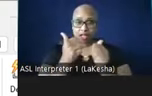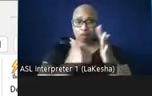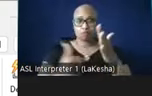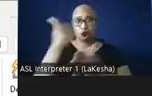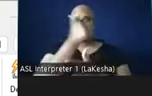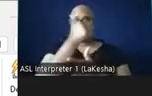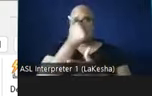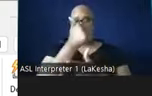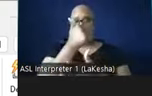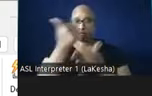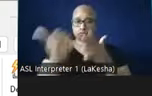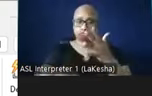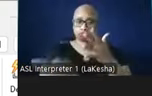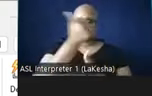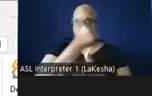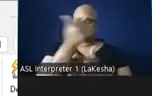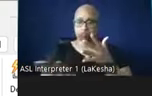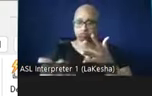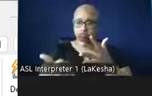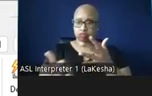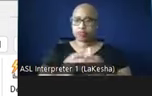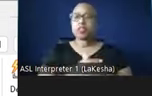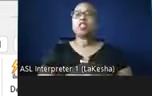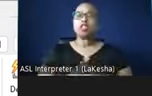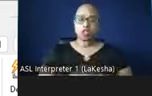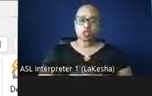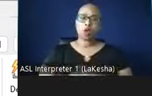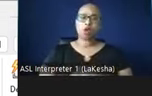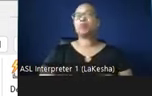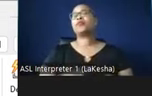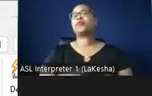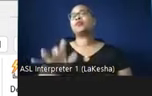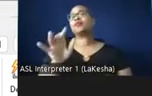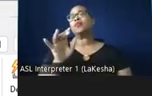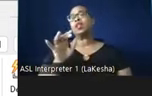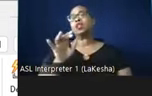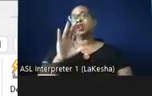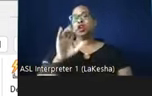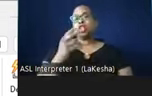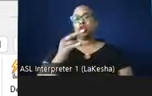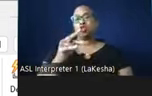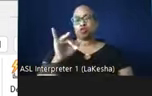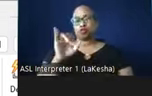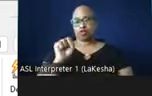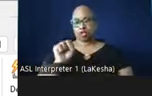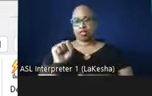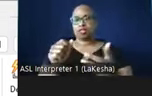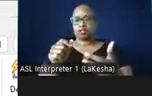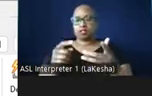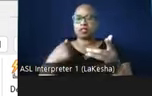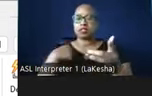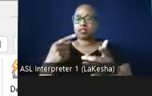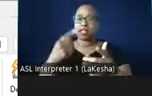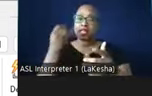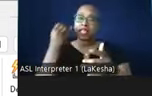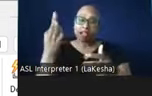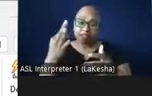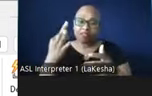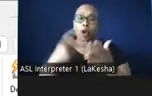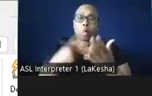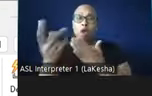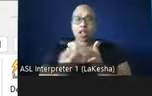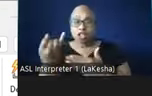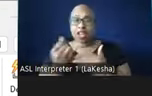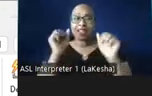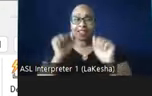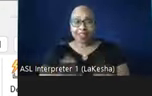Well, you know, so that it was that kind of criteria that I, if a project can meet all of those criteria,